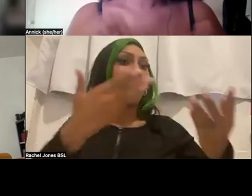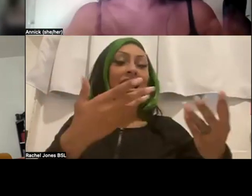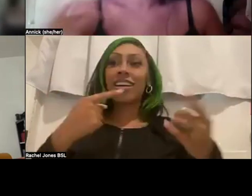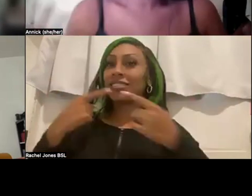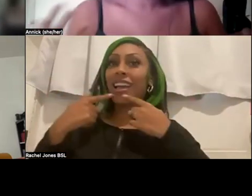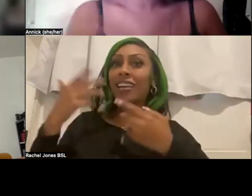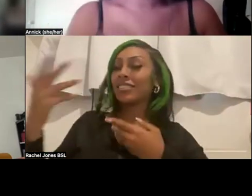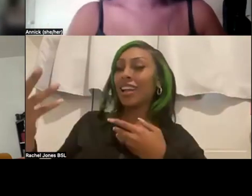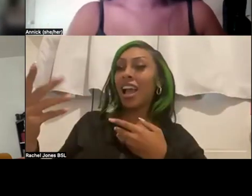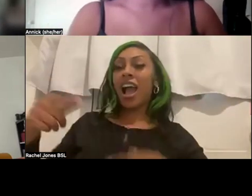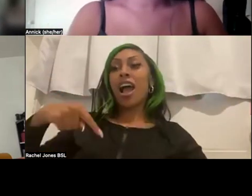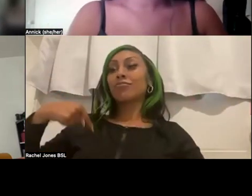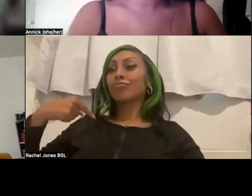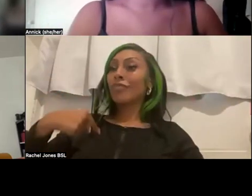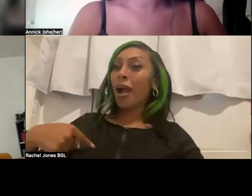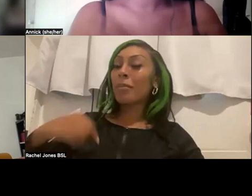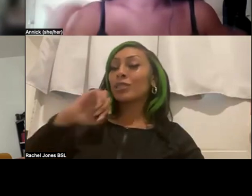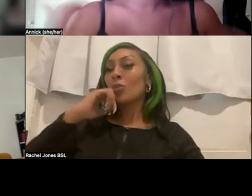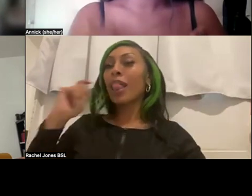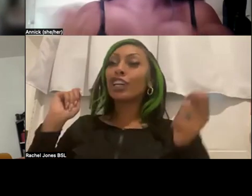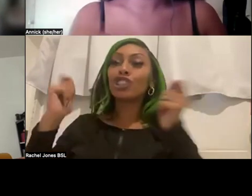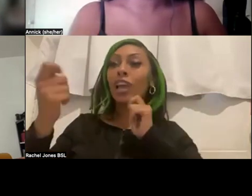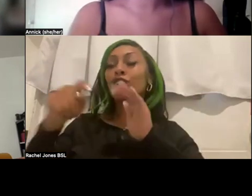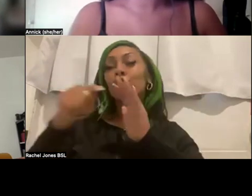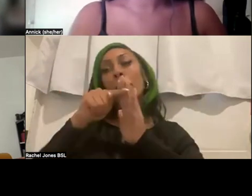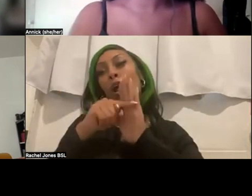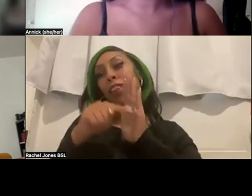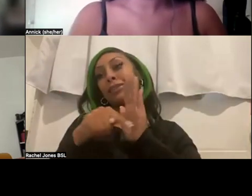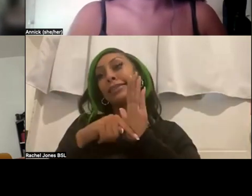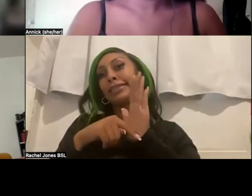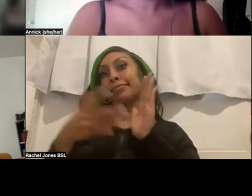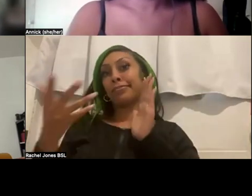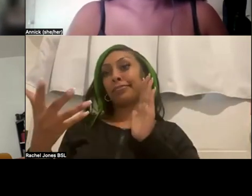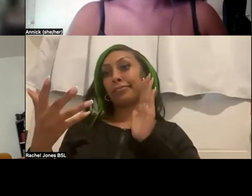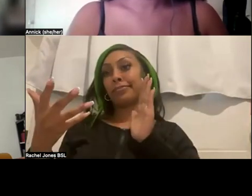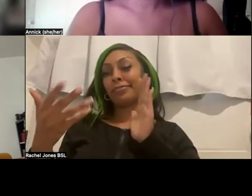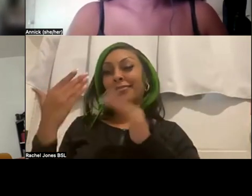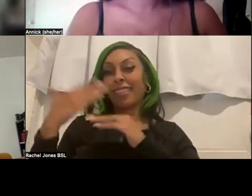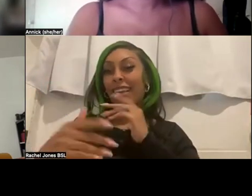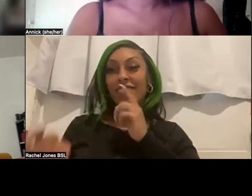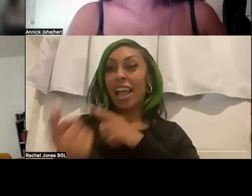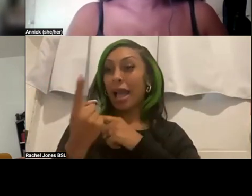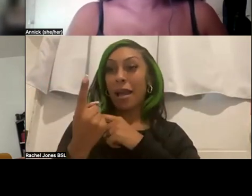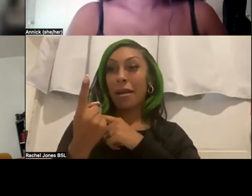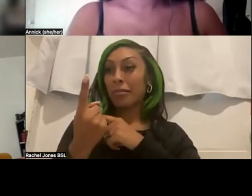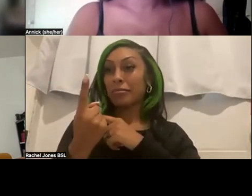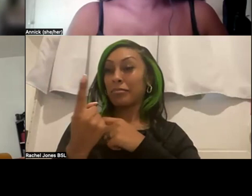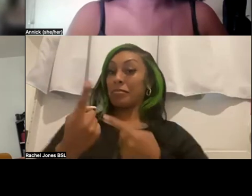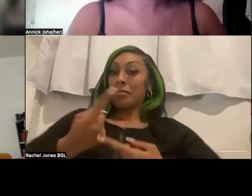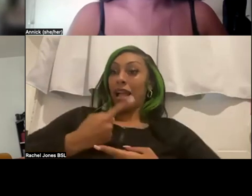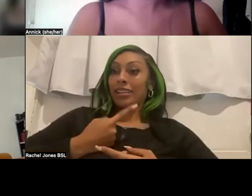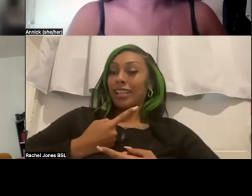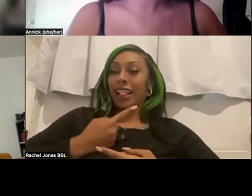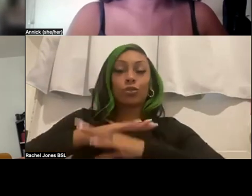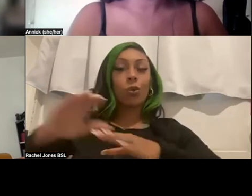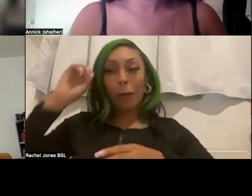the promise of policy change based on gathering, collecting data. I myself do not